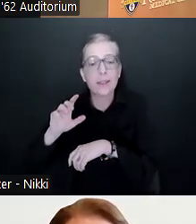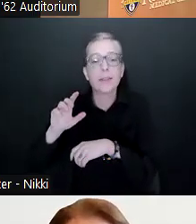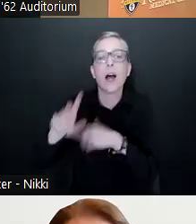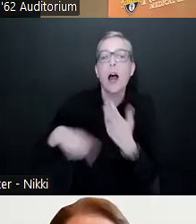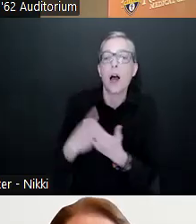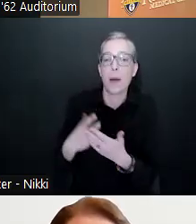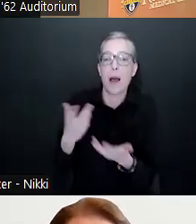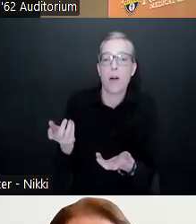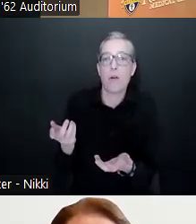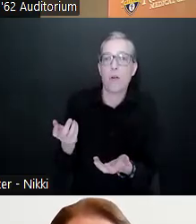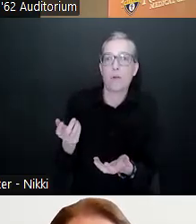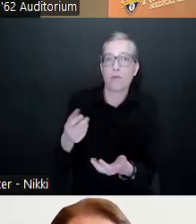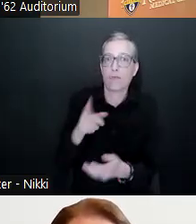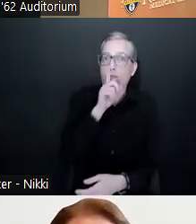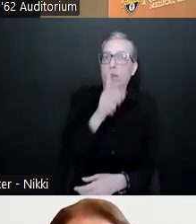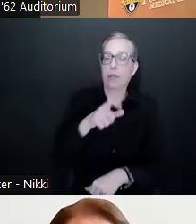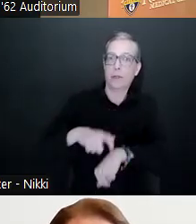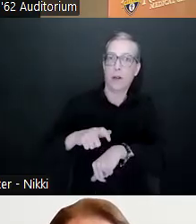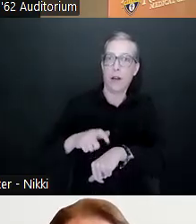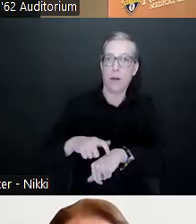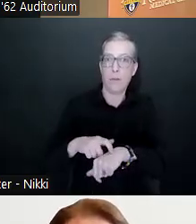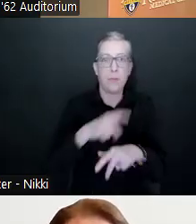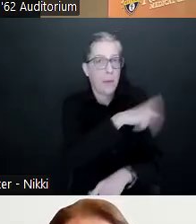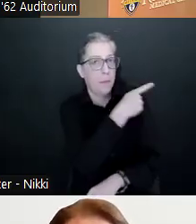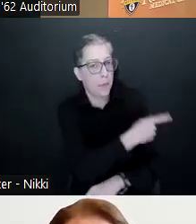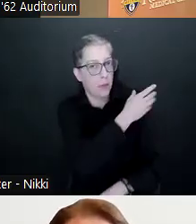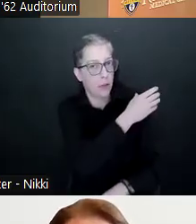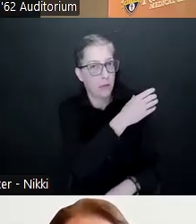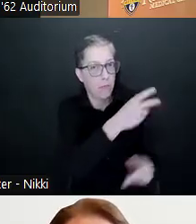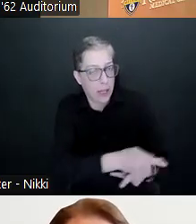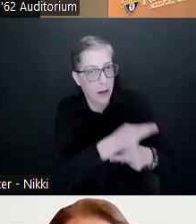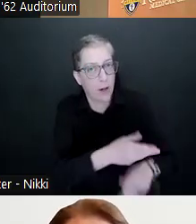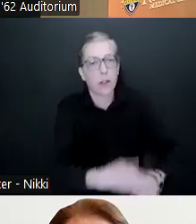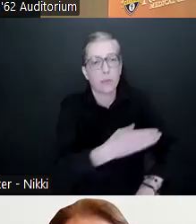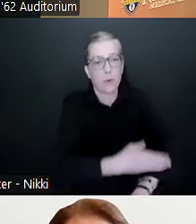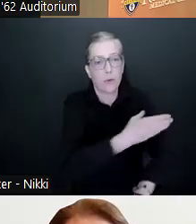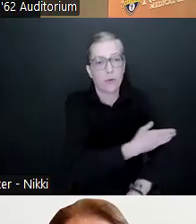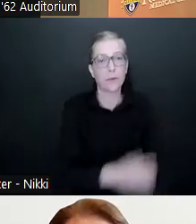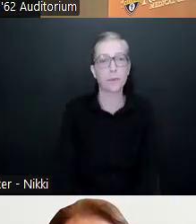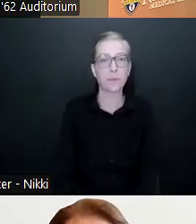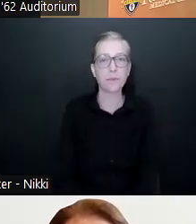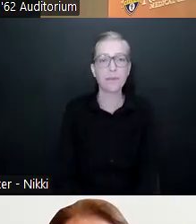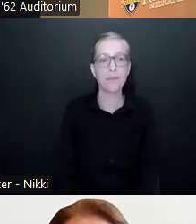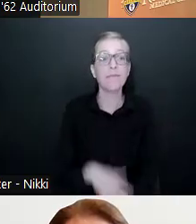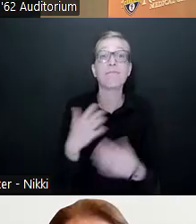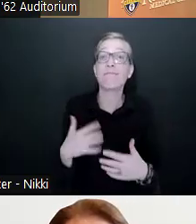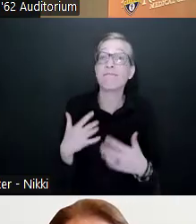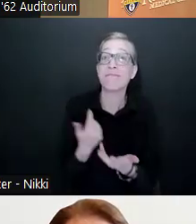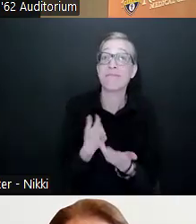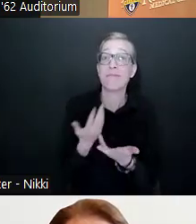the patient care. This collaboration also fostered lasting professional relationships with research